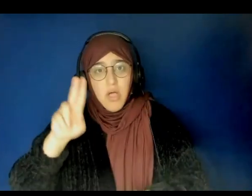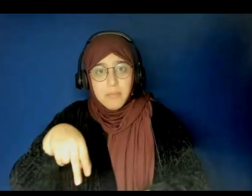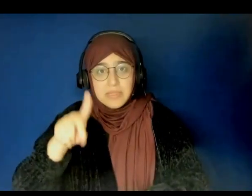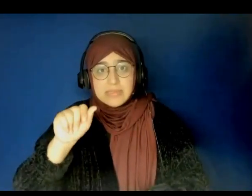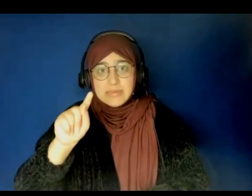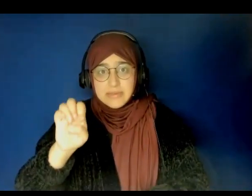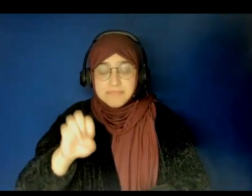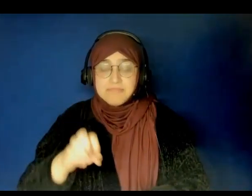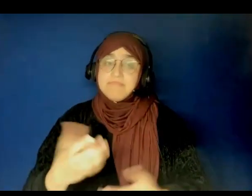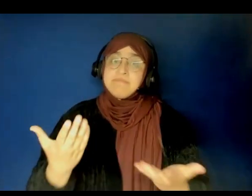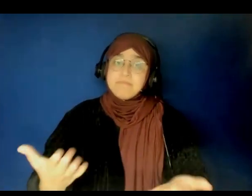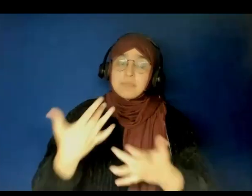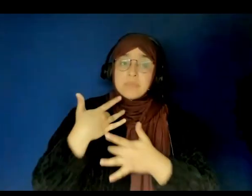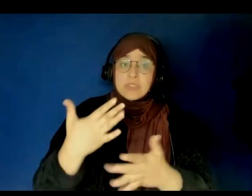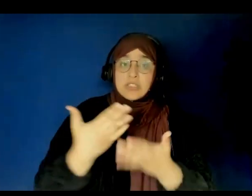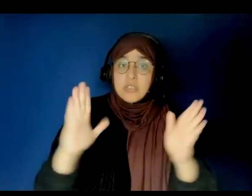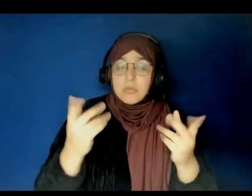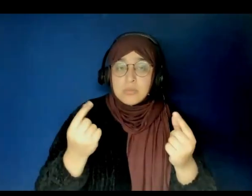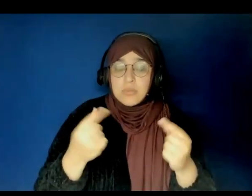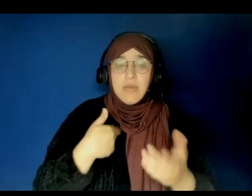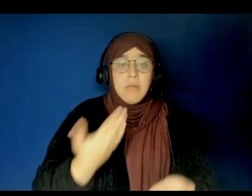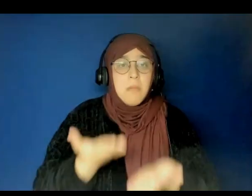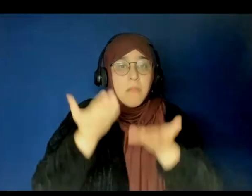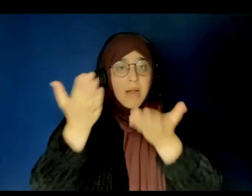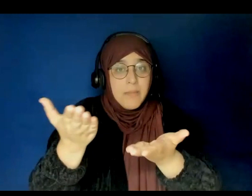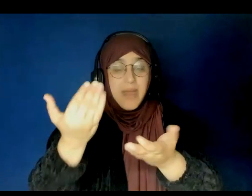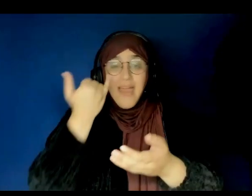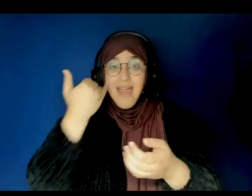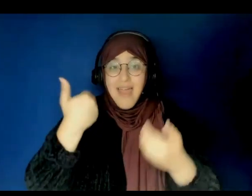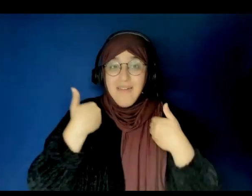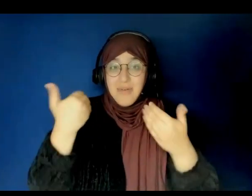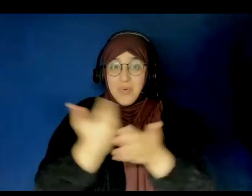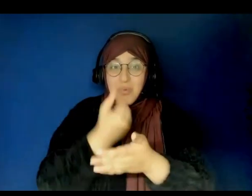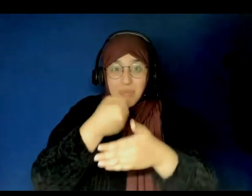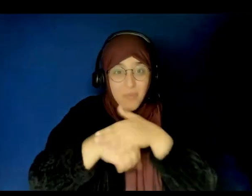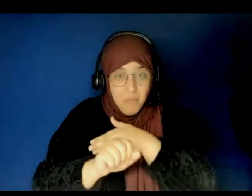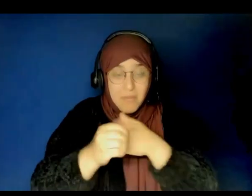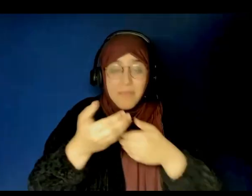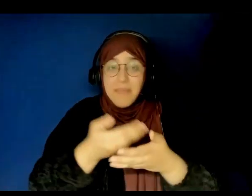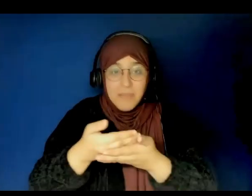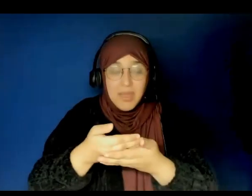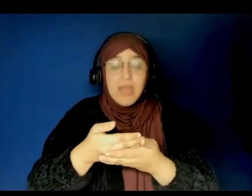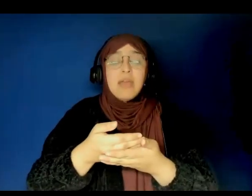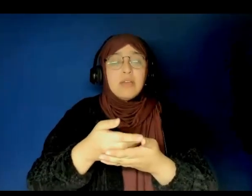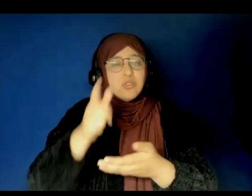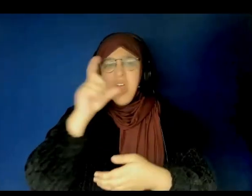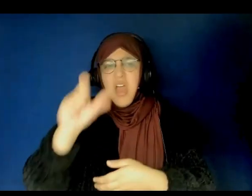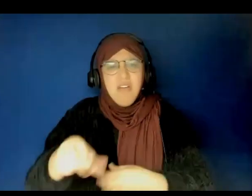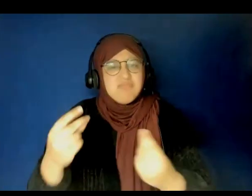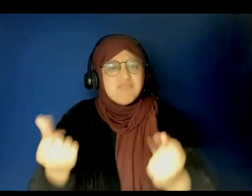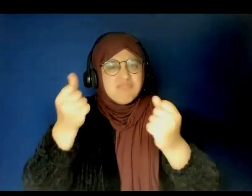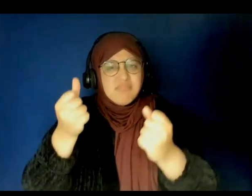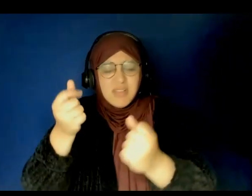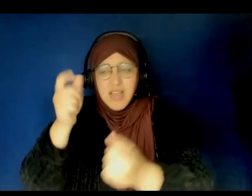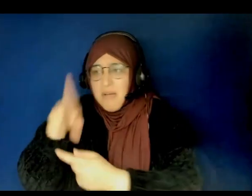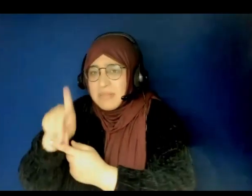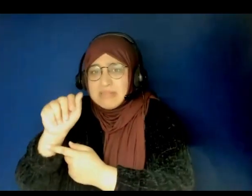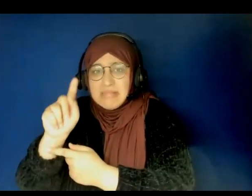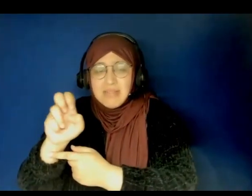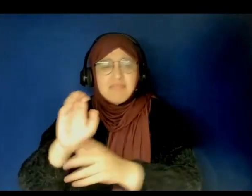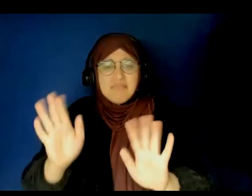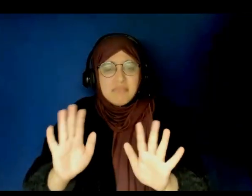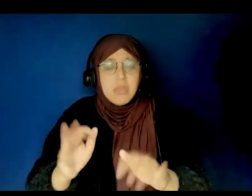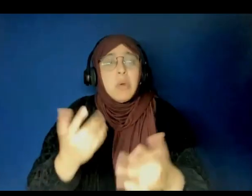you have a newborn, you don't have to update the will immediately, but wait until that child is 1 year